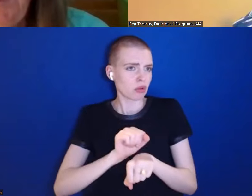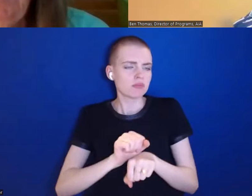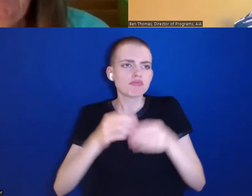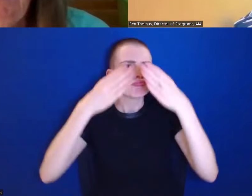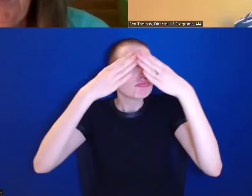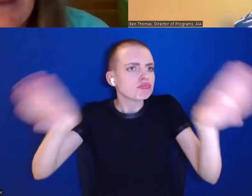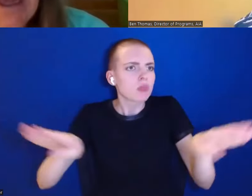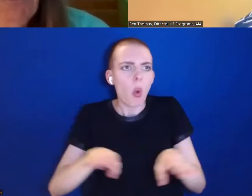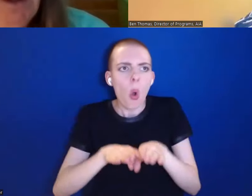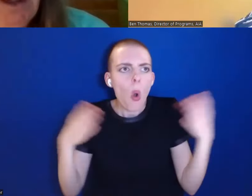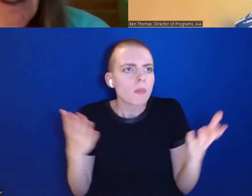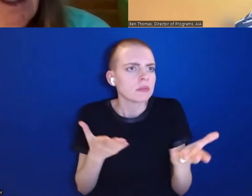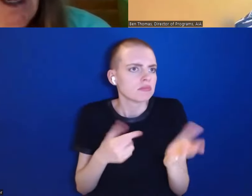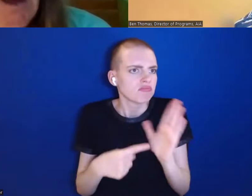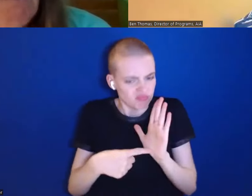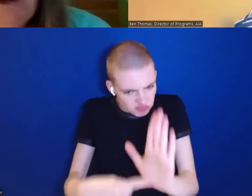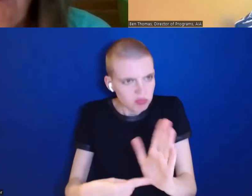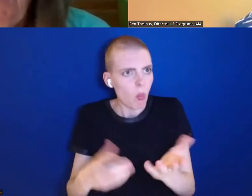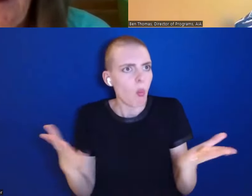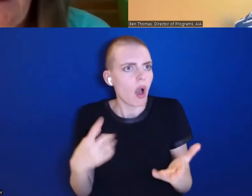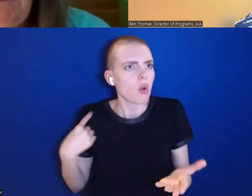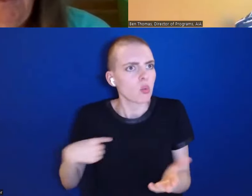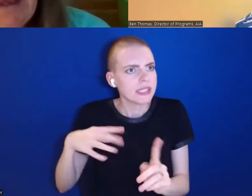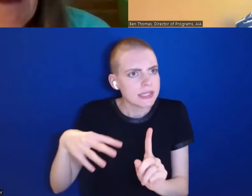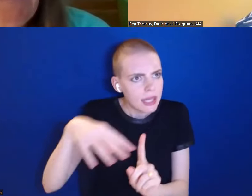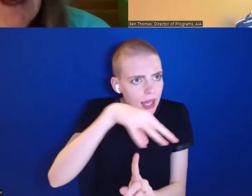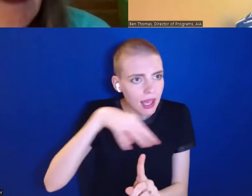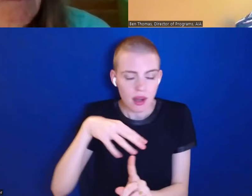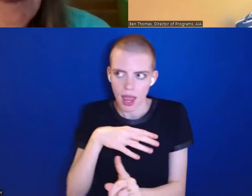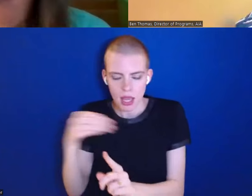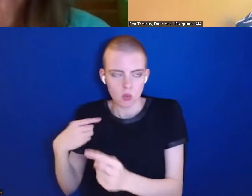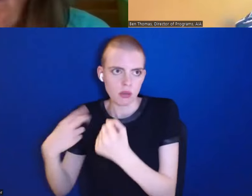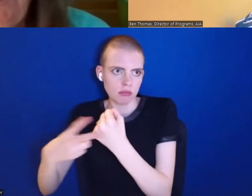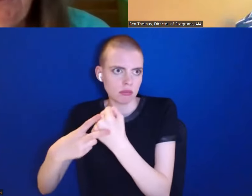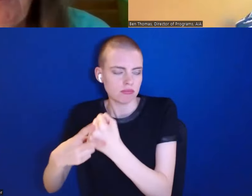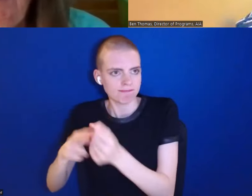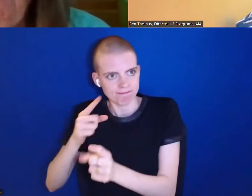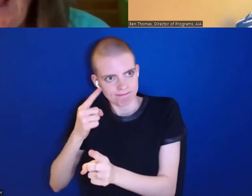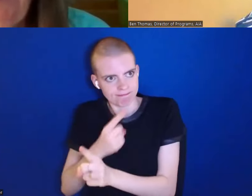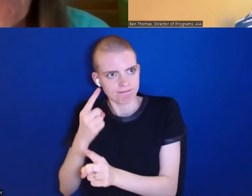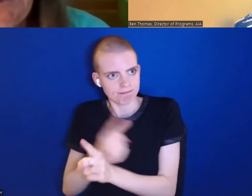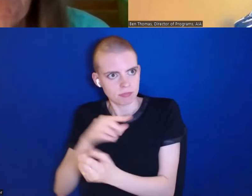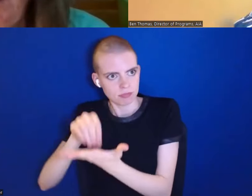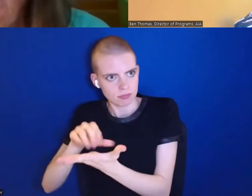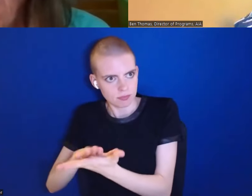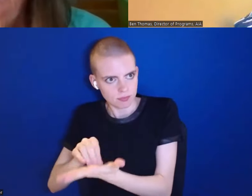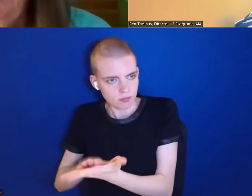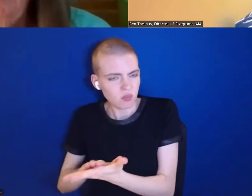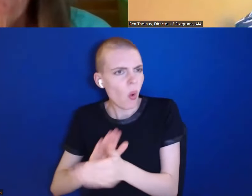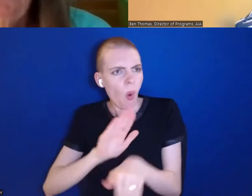keep very accurate records. We keep our original 3D files. We keep